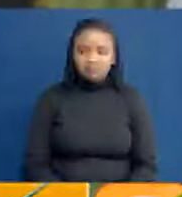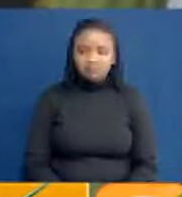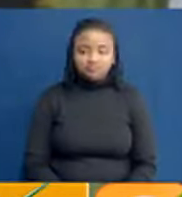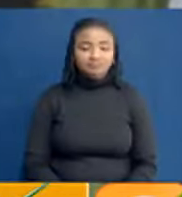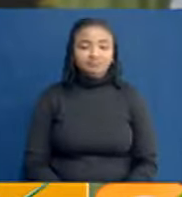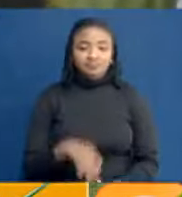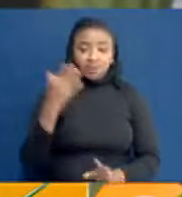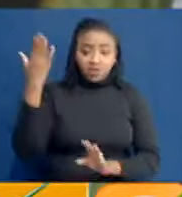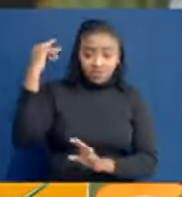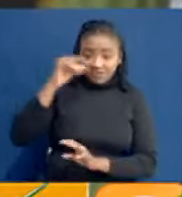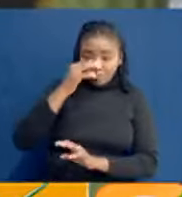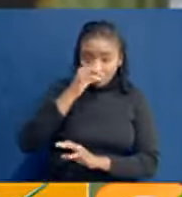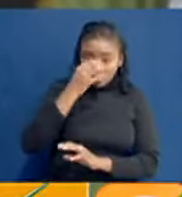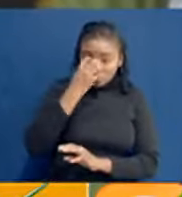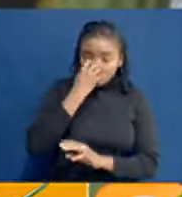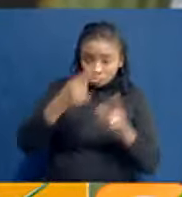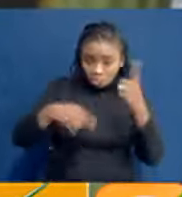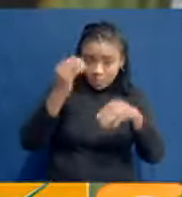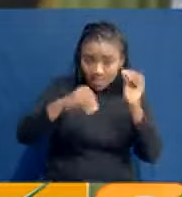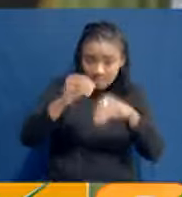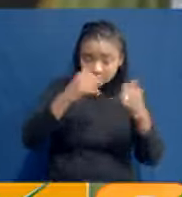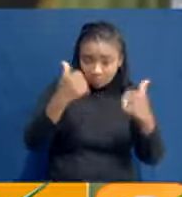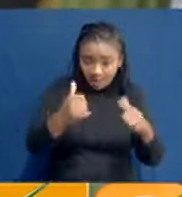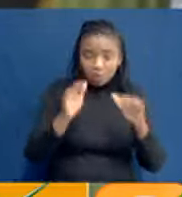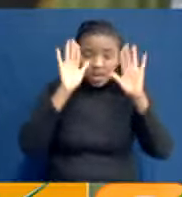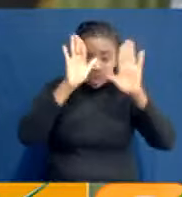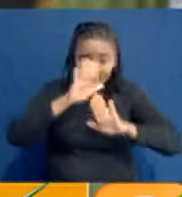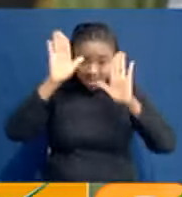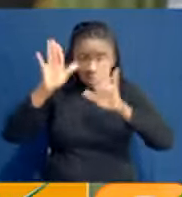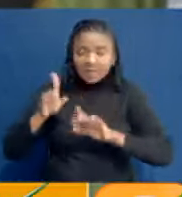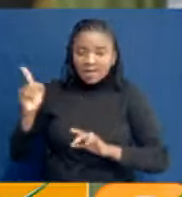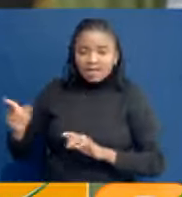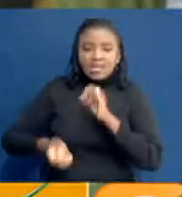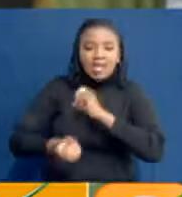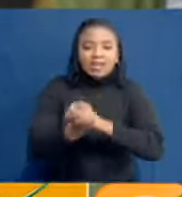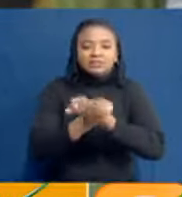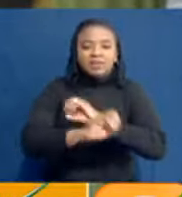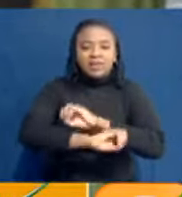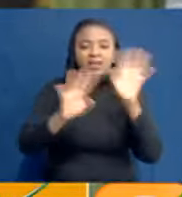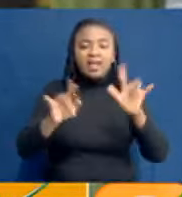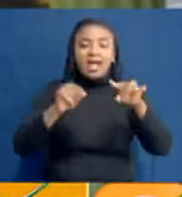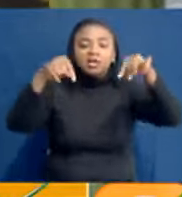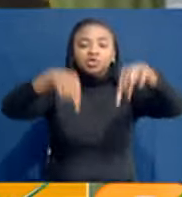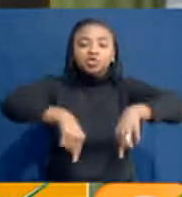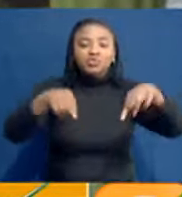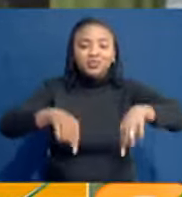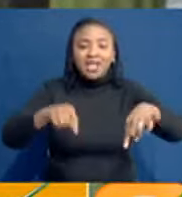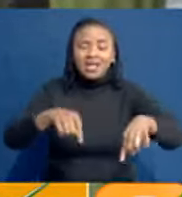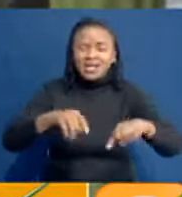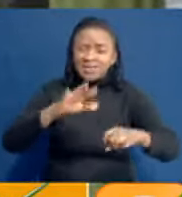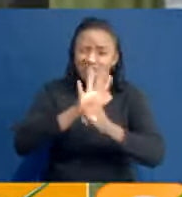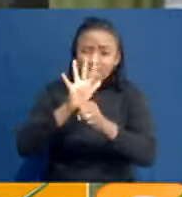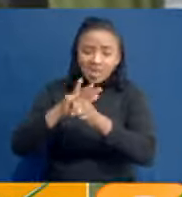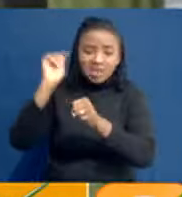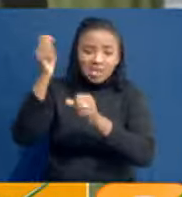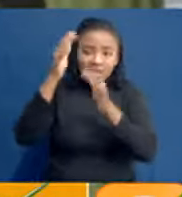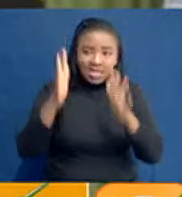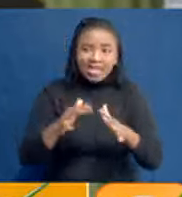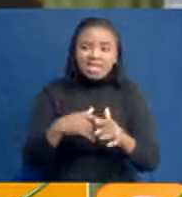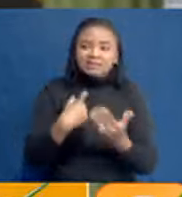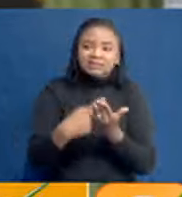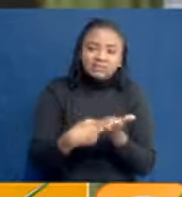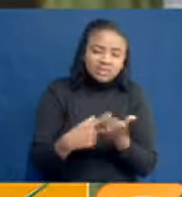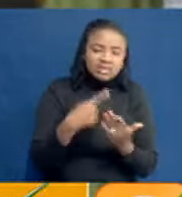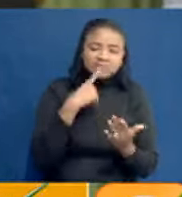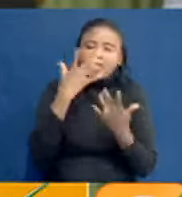Leo, Kenya mzima inaongelelea mambo ya the cost of living. Kila mtu anasema gharama ya